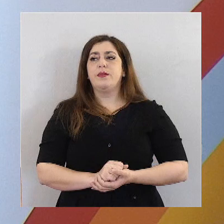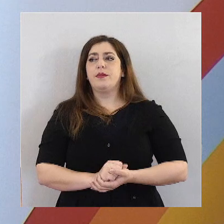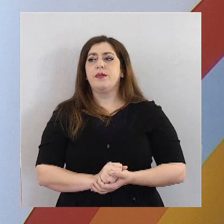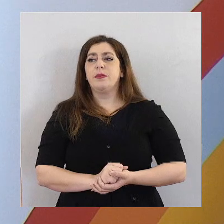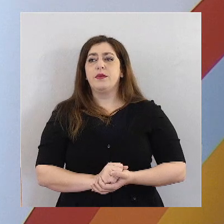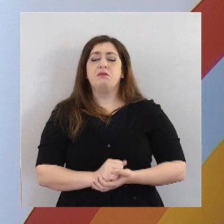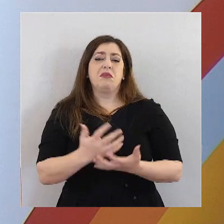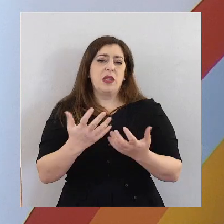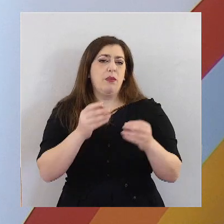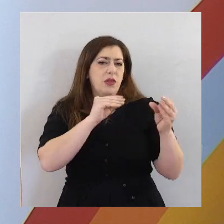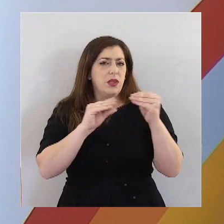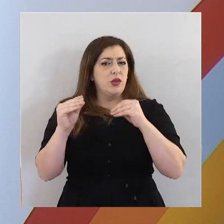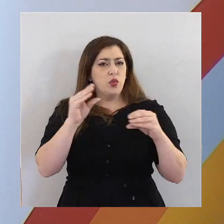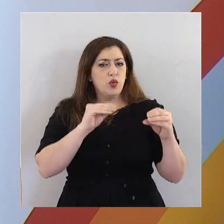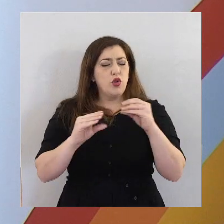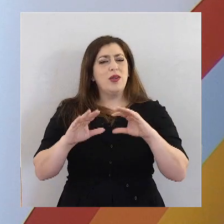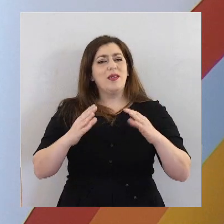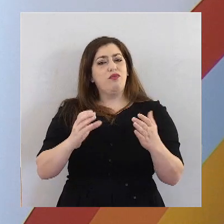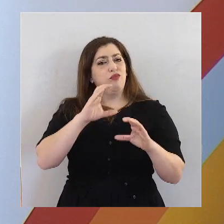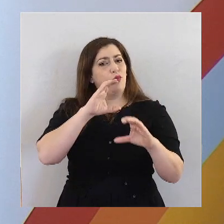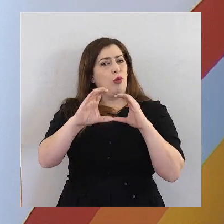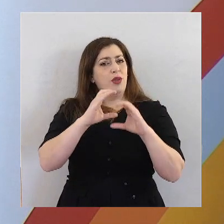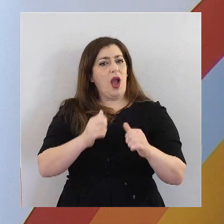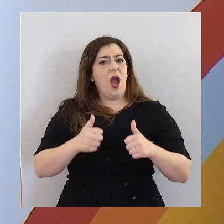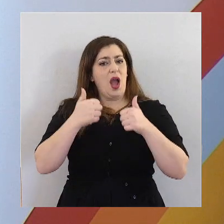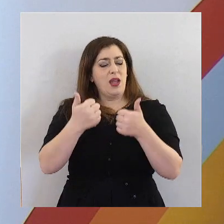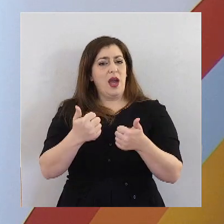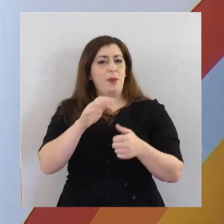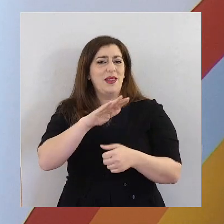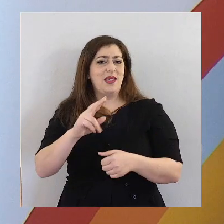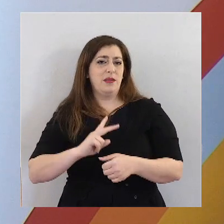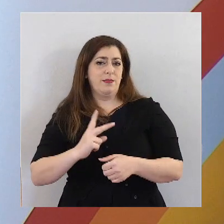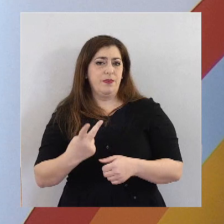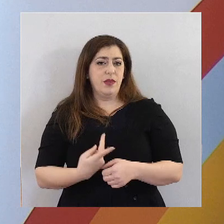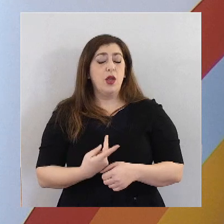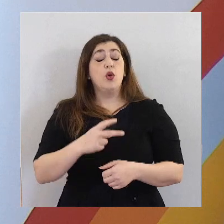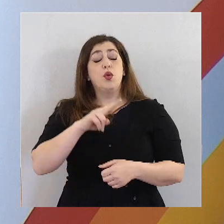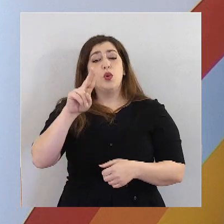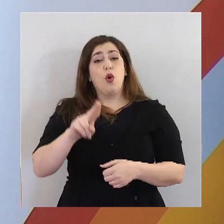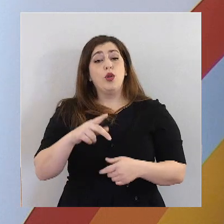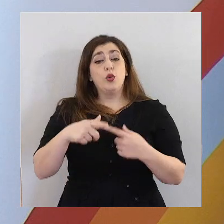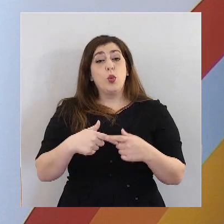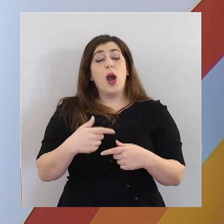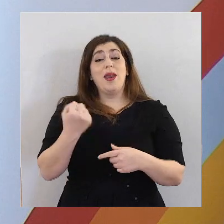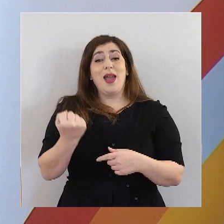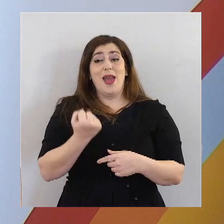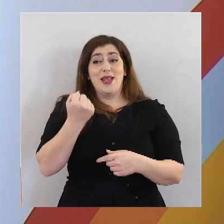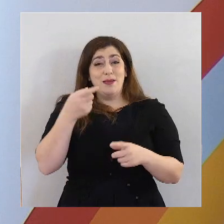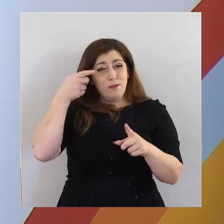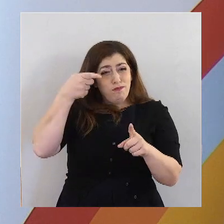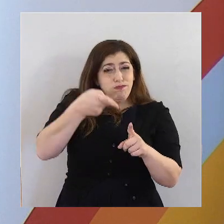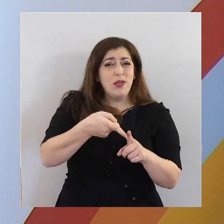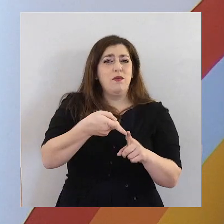discussions around communication practices, and then trans and intersex health. And throughout the sessions, participants were encouraged